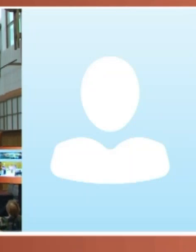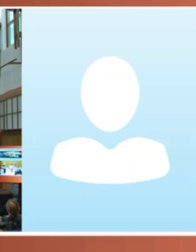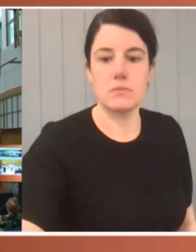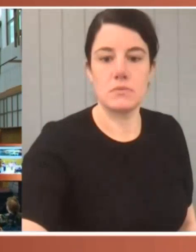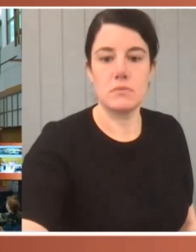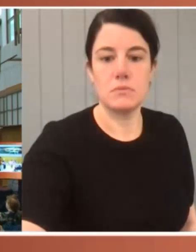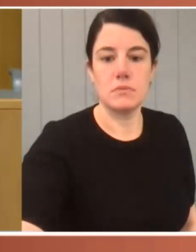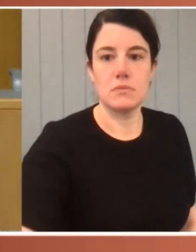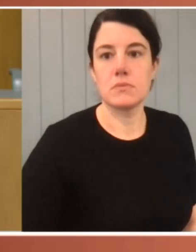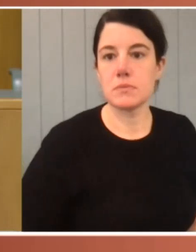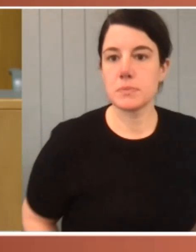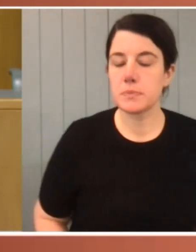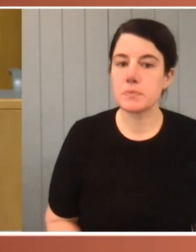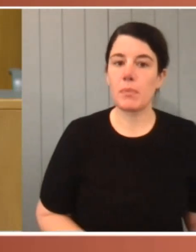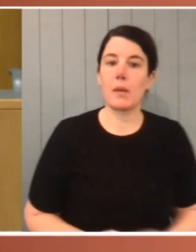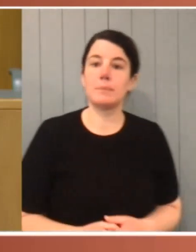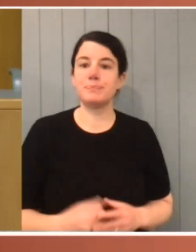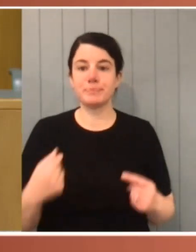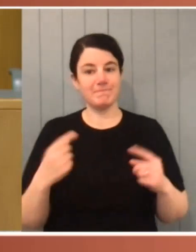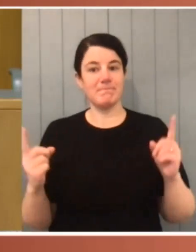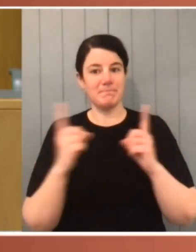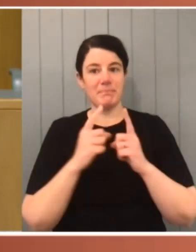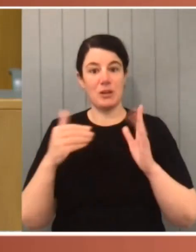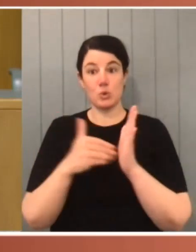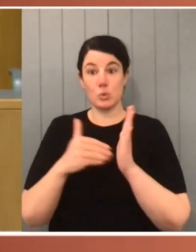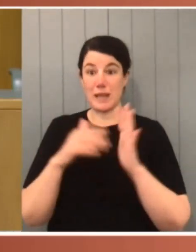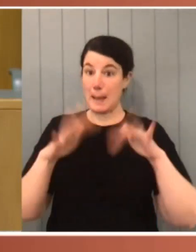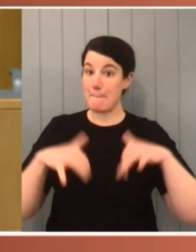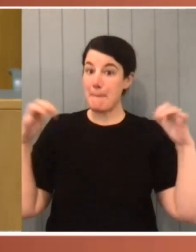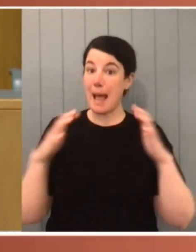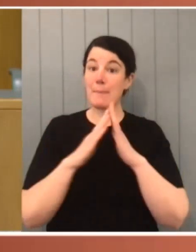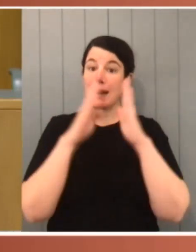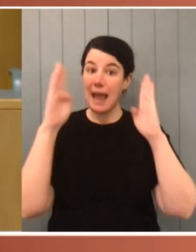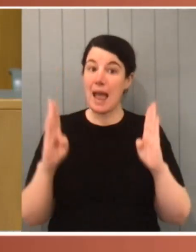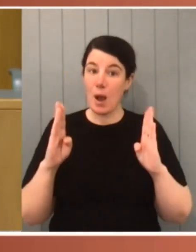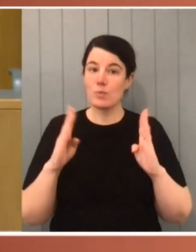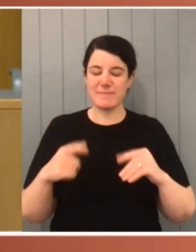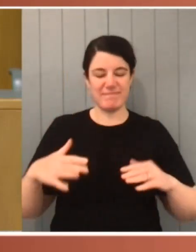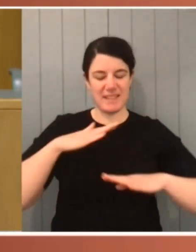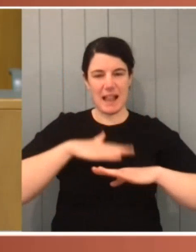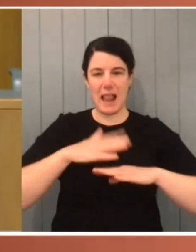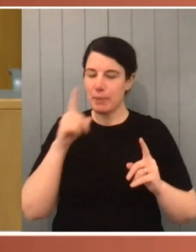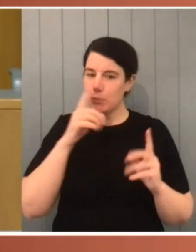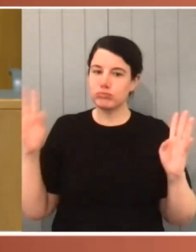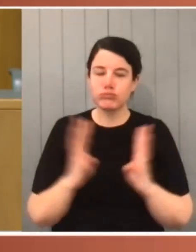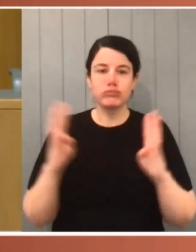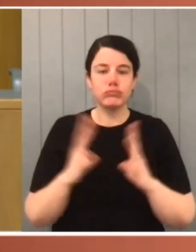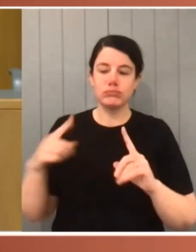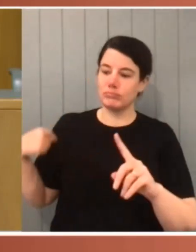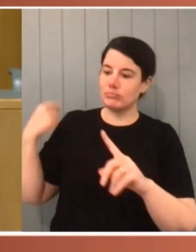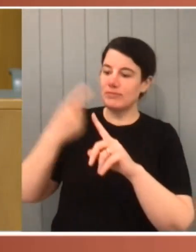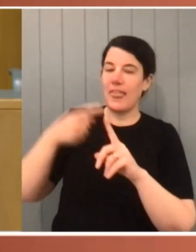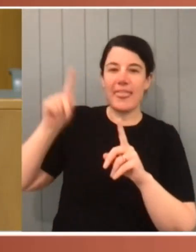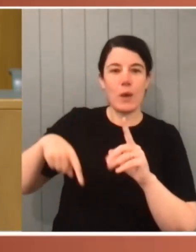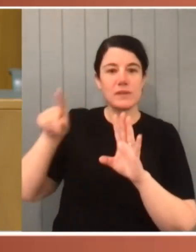the Senate. We're meeting today at Parliament House, on land where people have been meeting for thousands of years. I'd like to acknowledge the